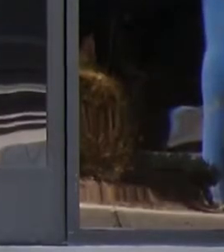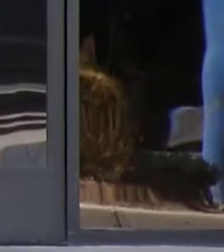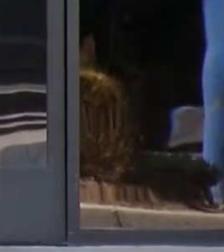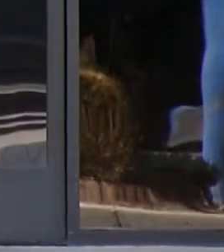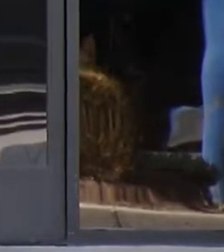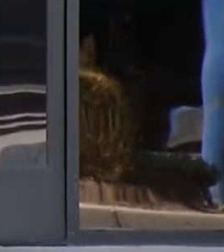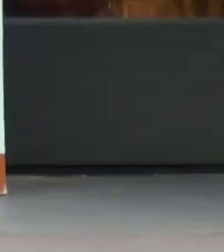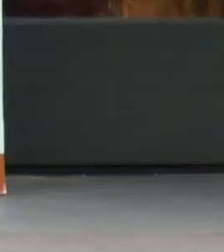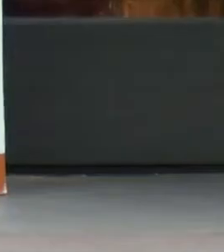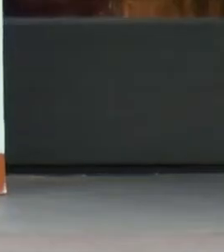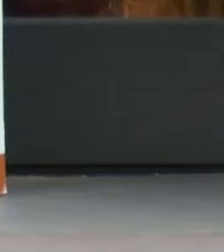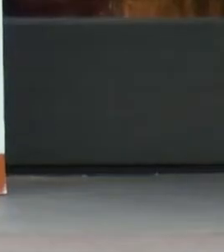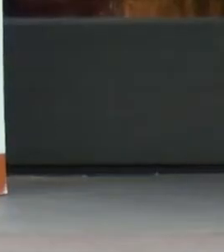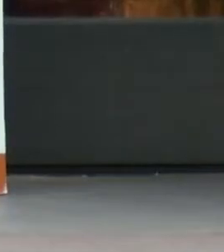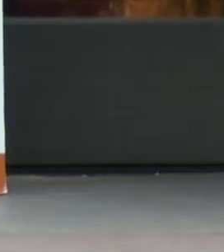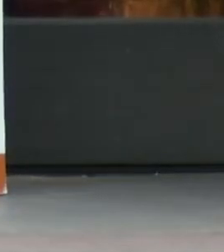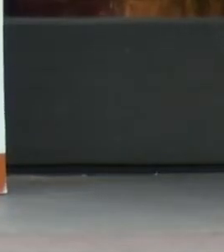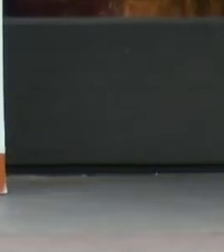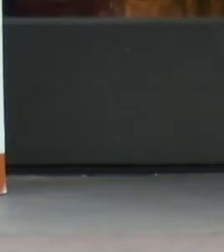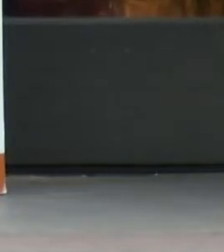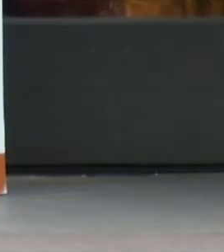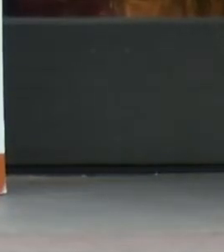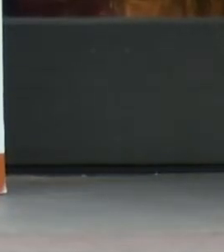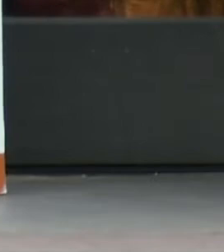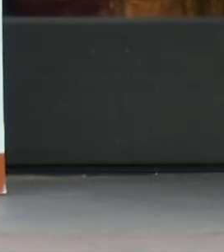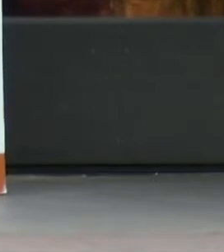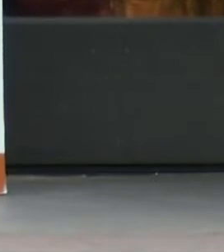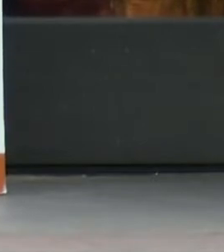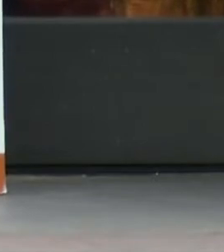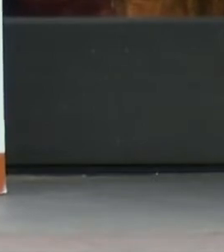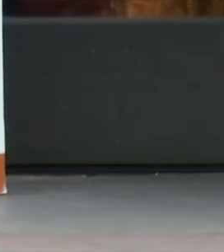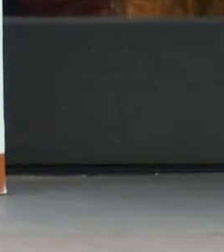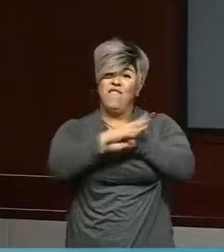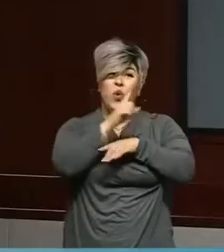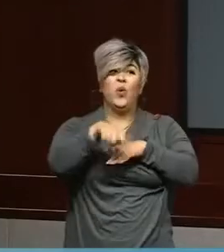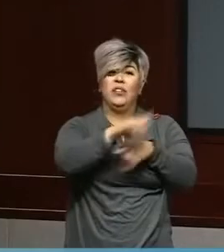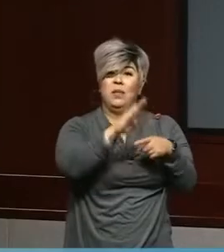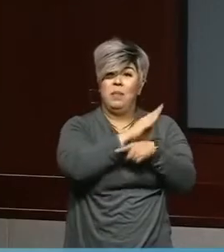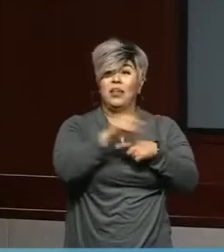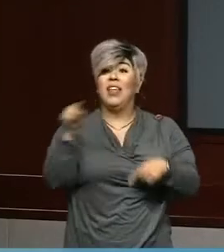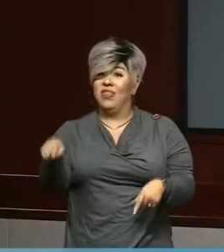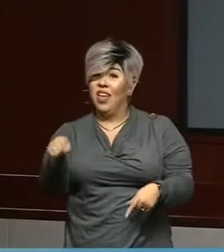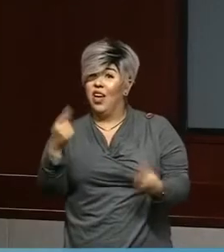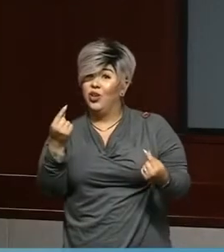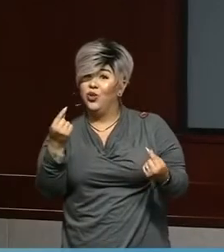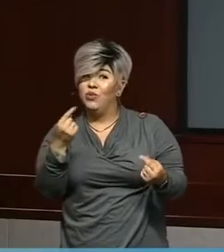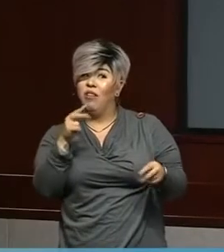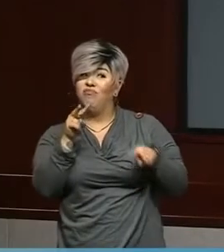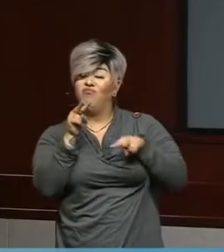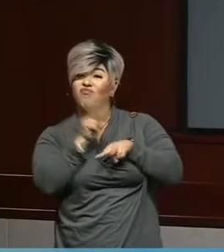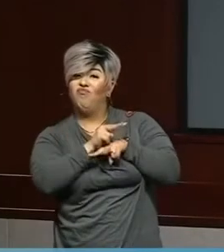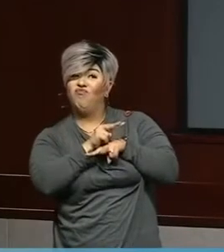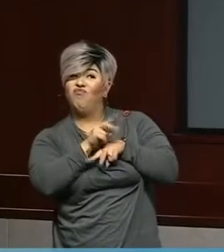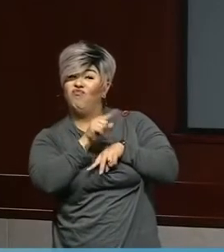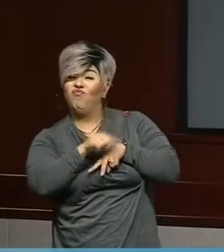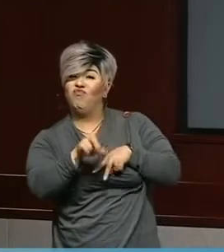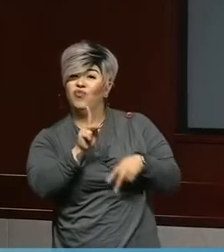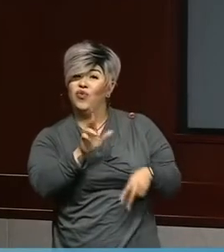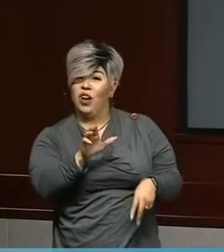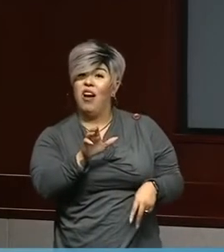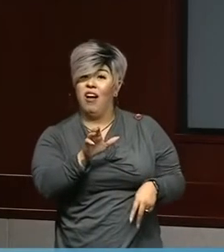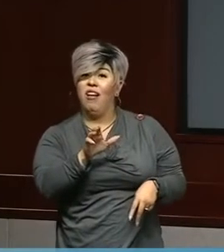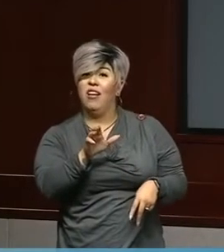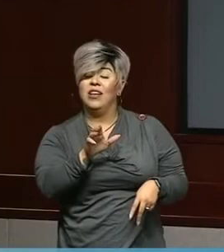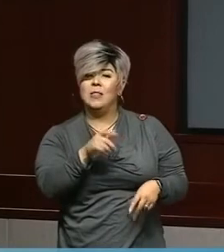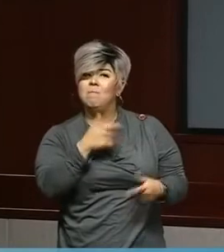that the state is very aware of what's going on. They are watching Kern County. They are watching us. They are not only